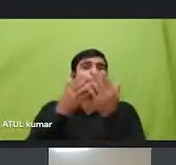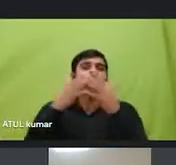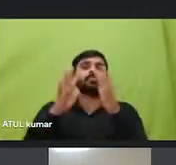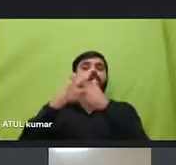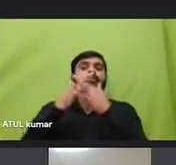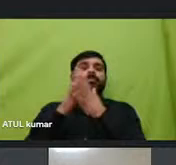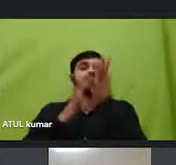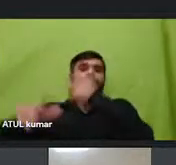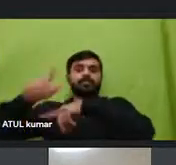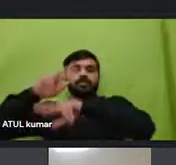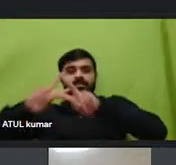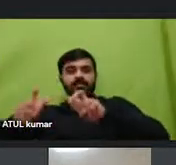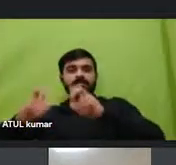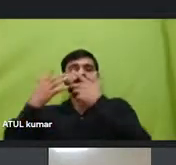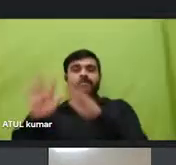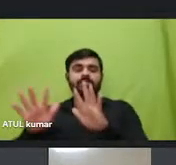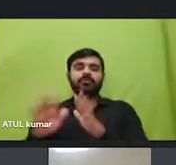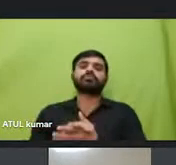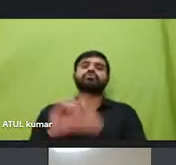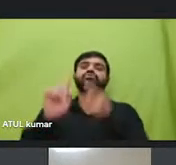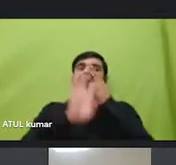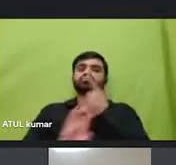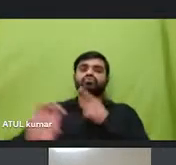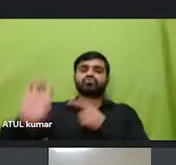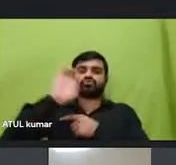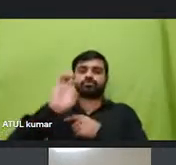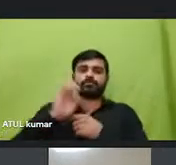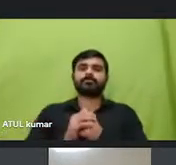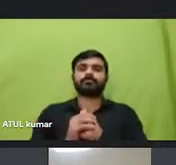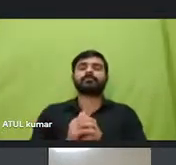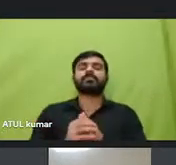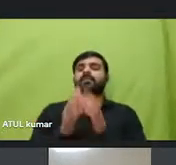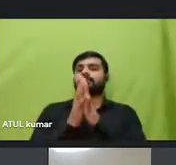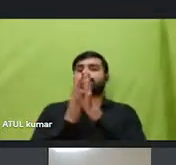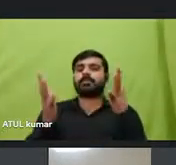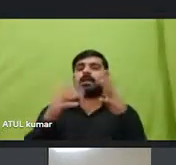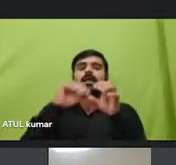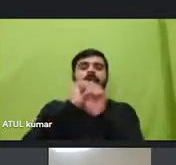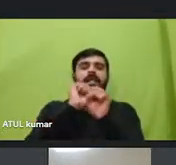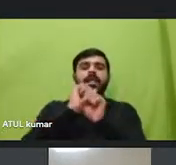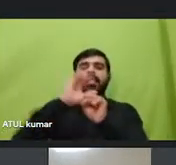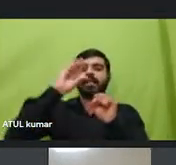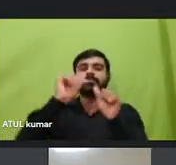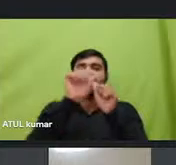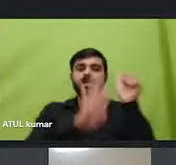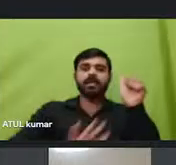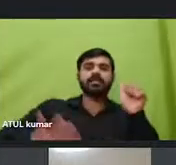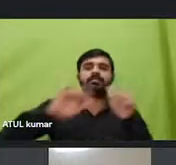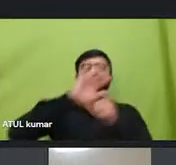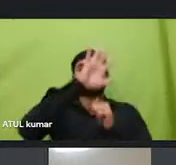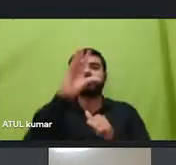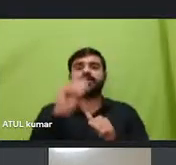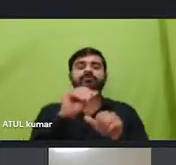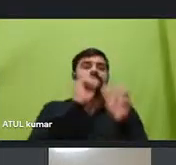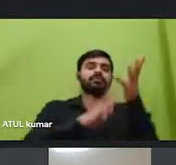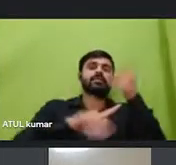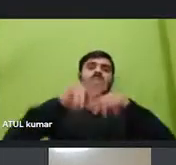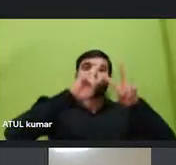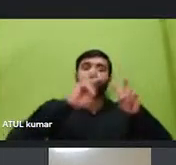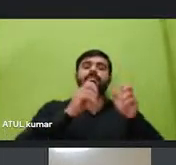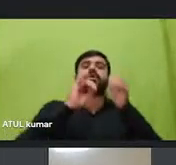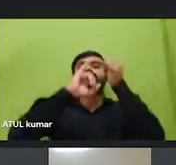Sign Language, which is originally European. And there's much less work on Asian and African and South American